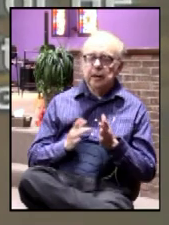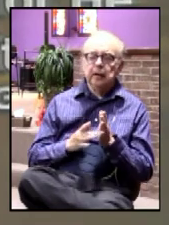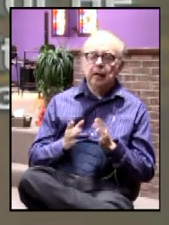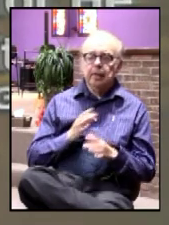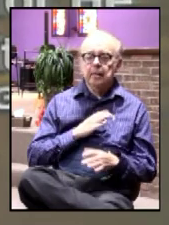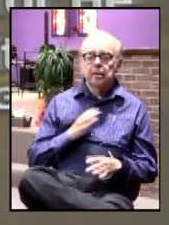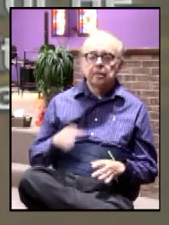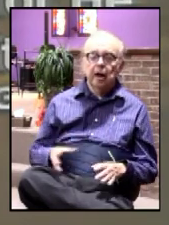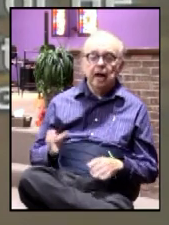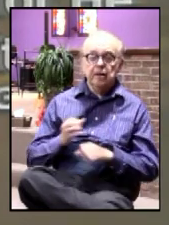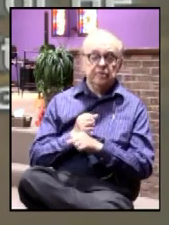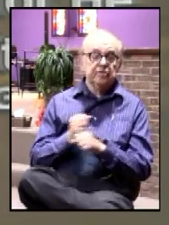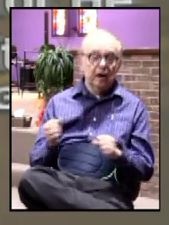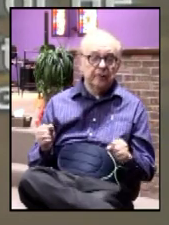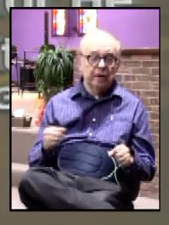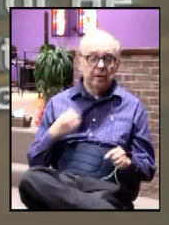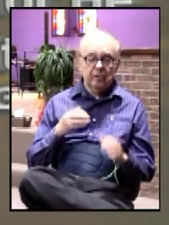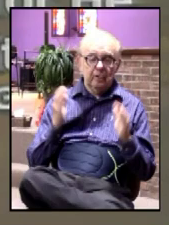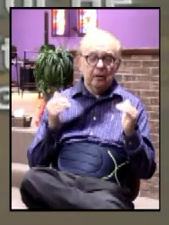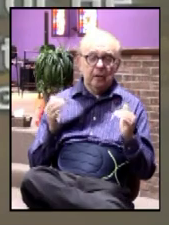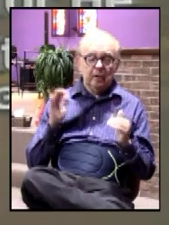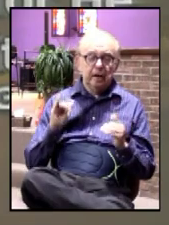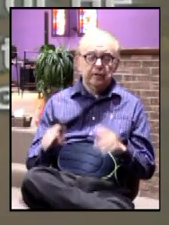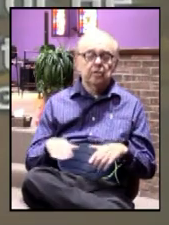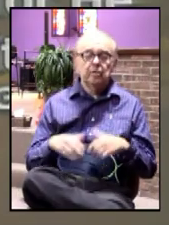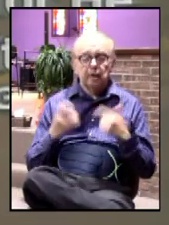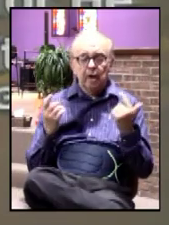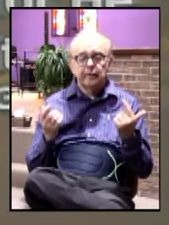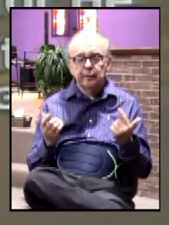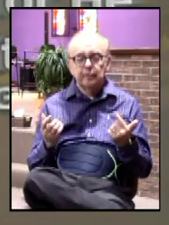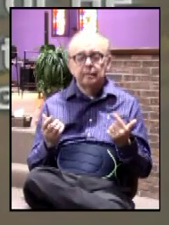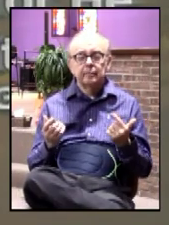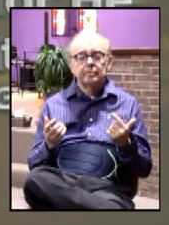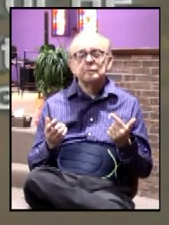Jesus Christ, salvation, eternal life,